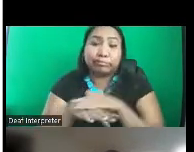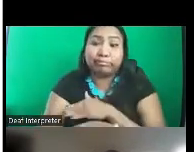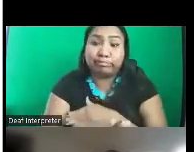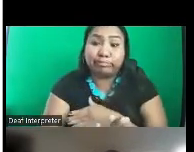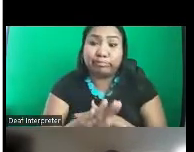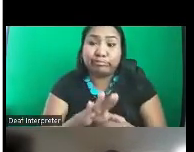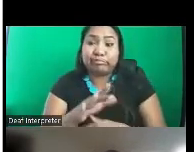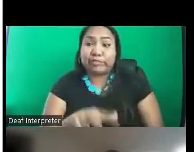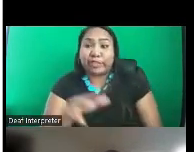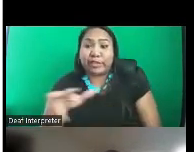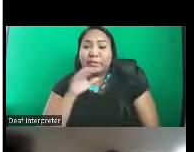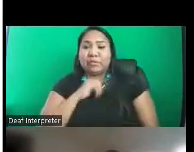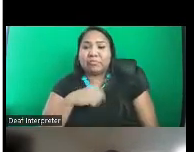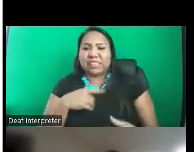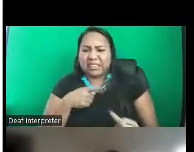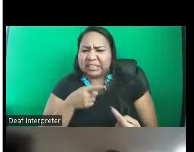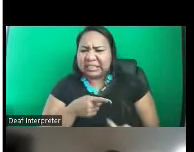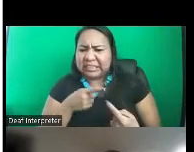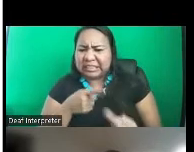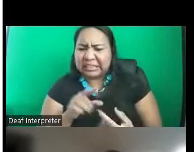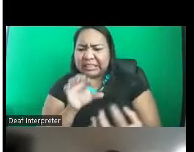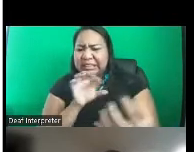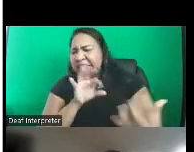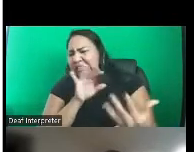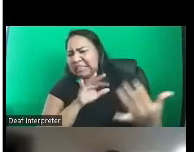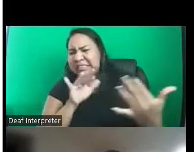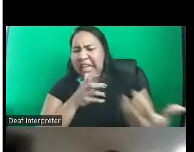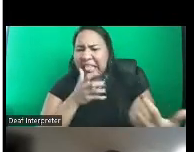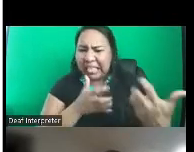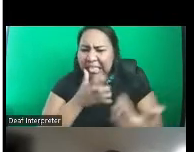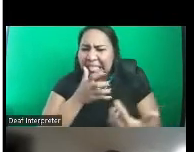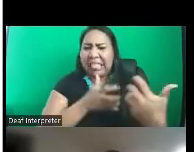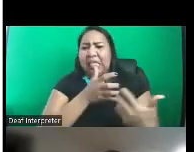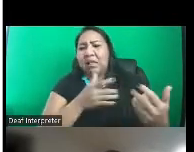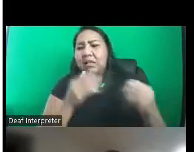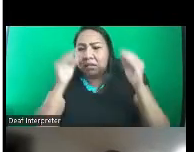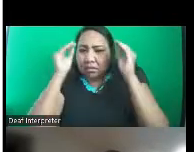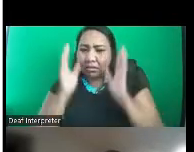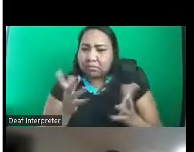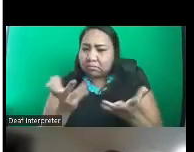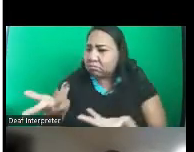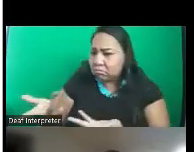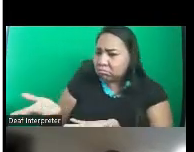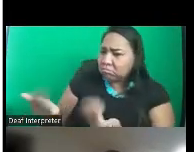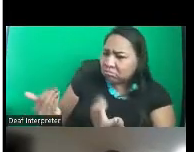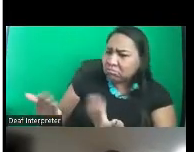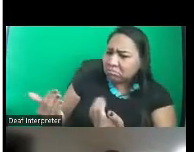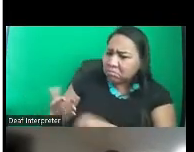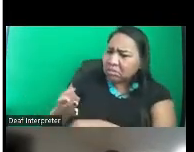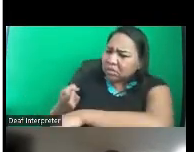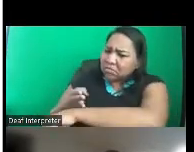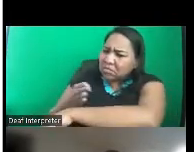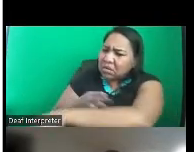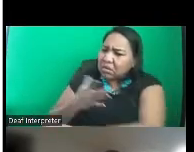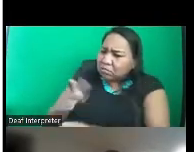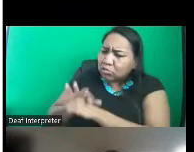pushed me to, meet the marks and, some areas I shined a little bit